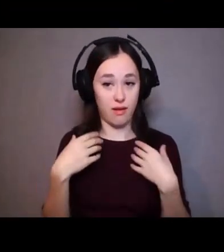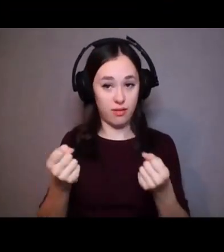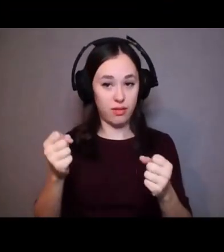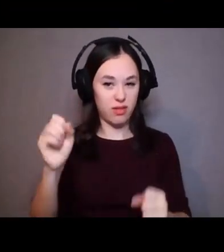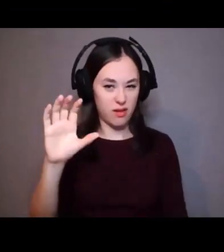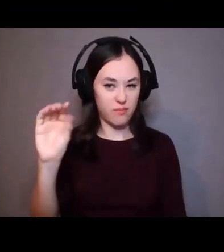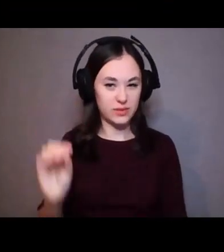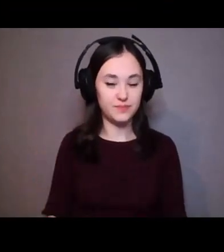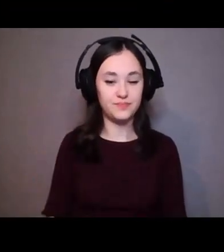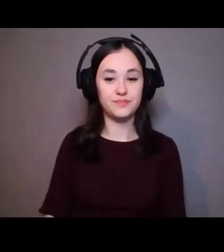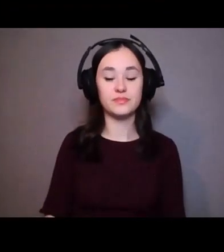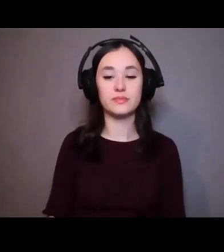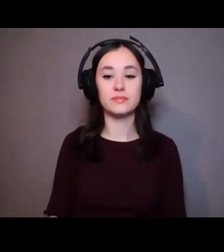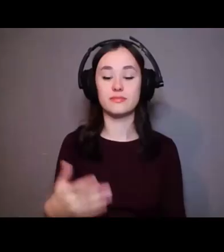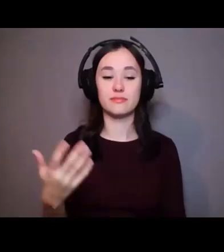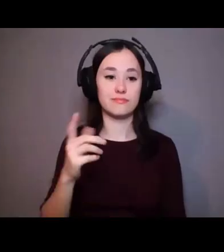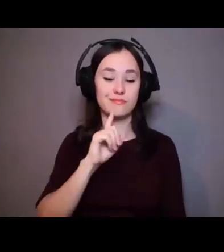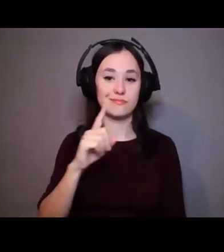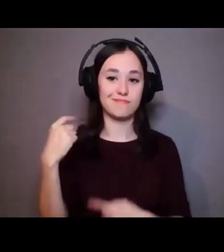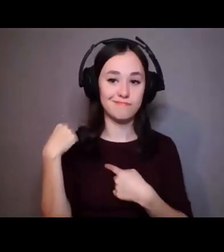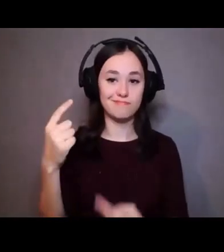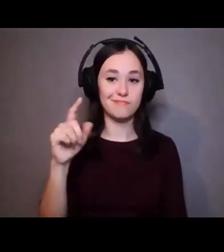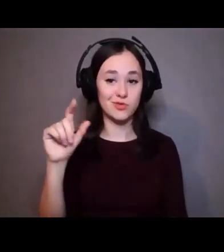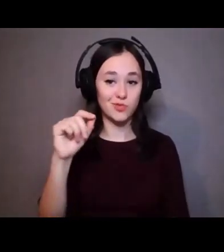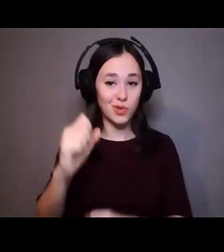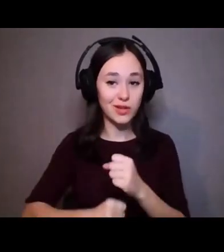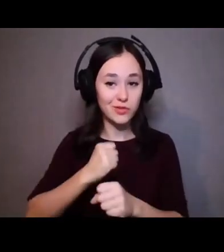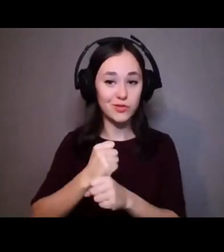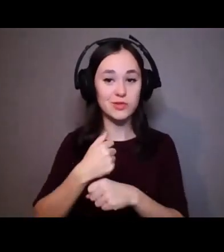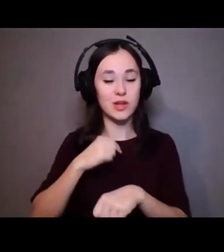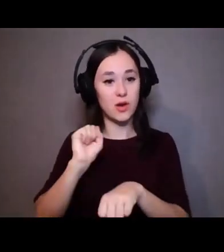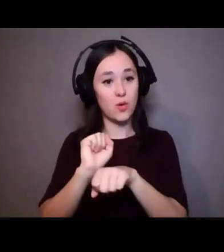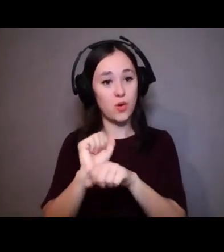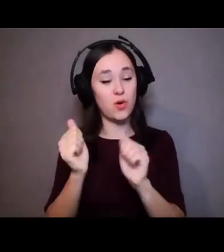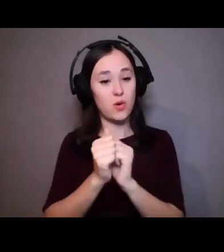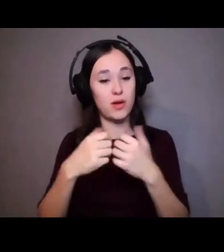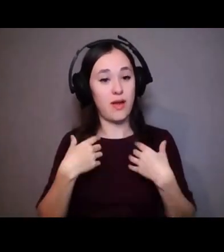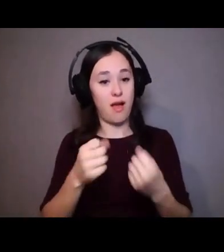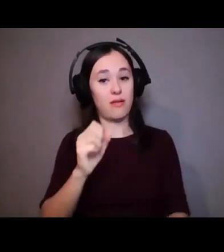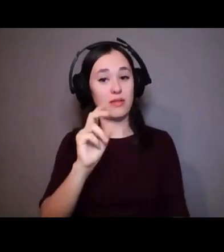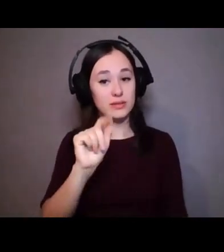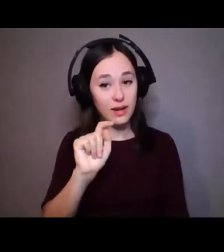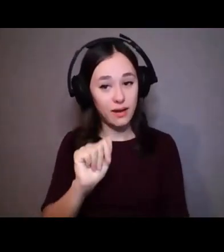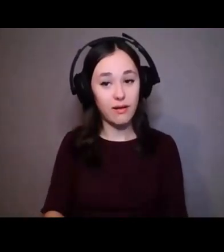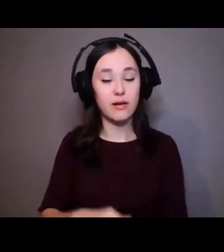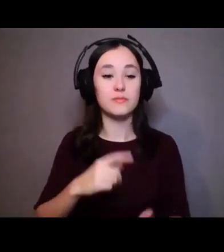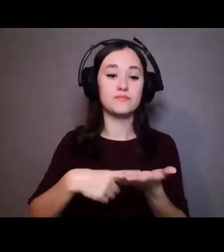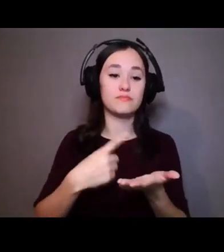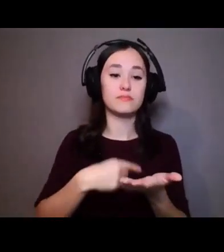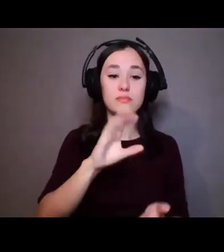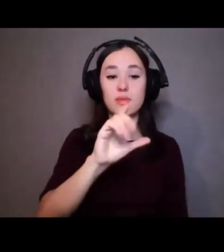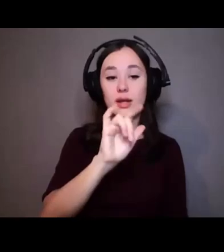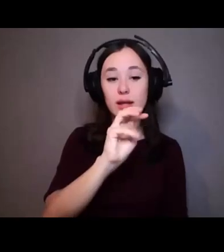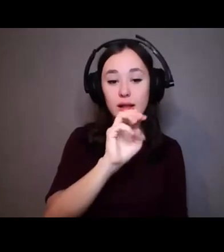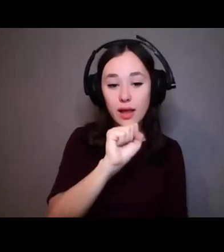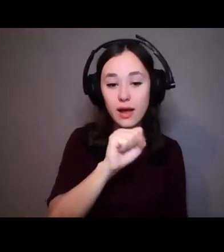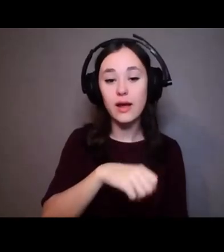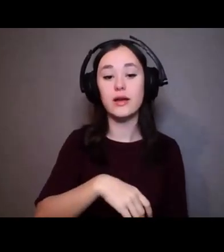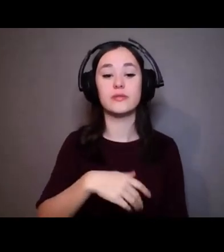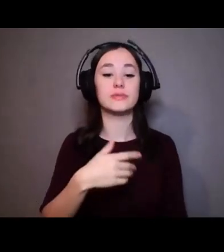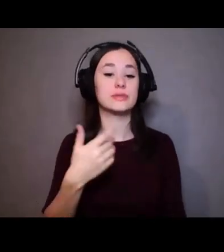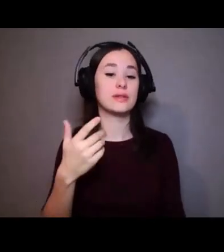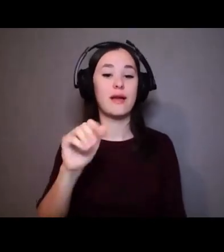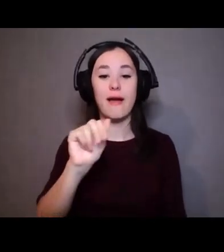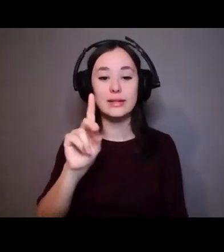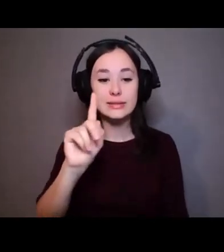past probably 20 years now of working with health data in varying forms, from claims and encounters, clinical ADT data,